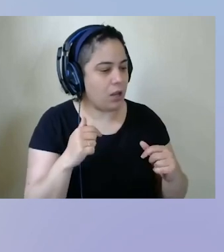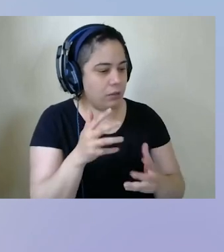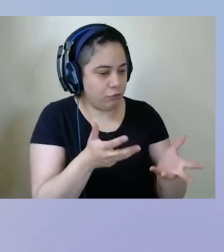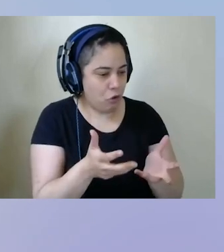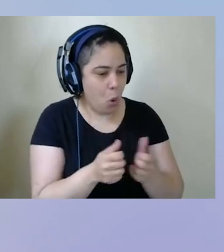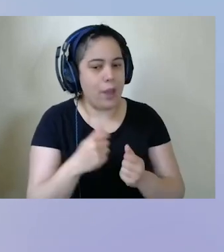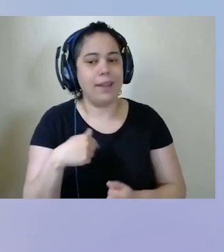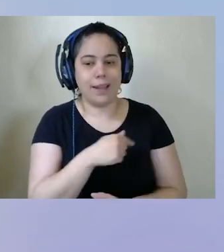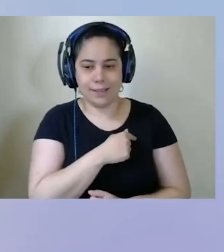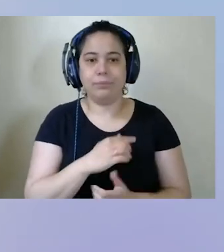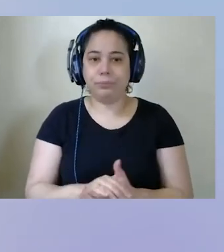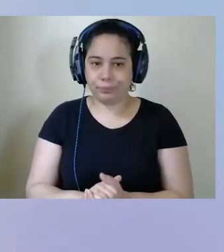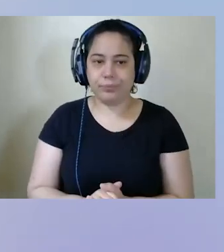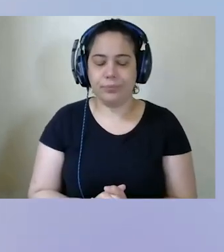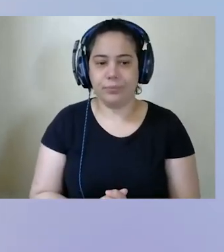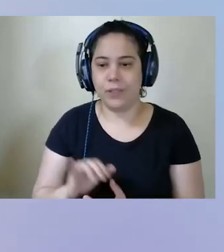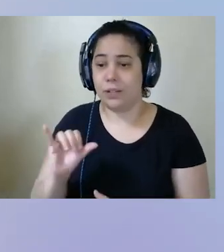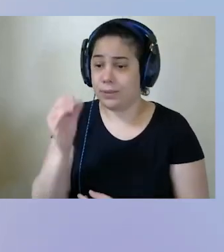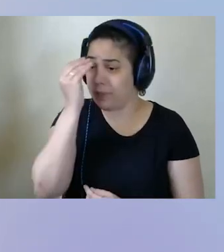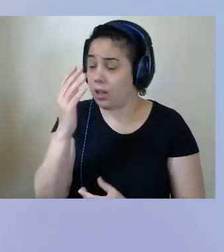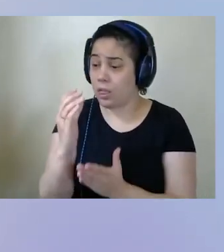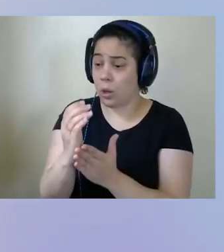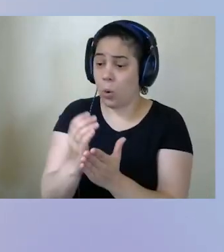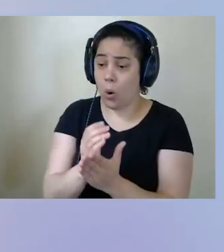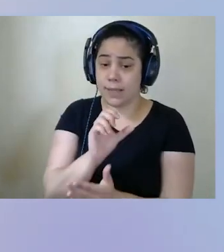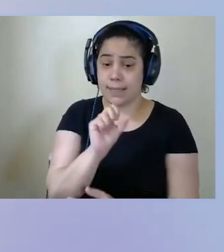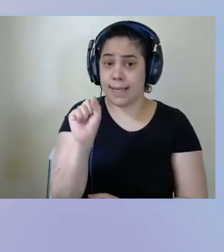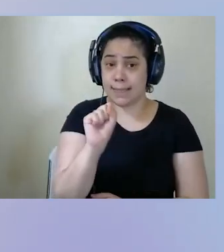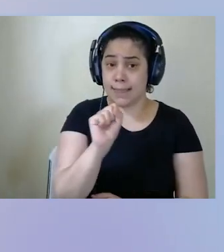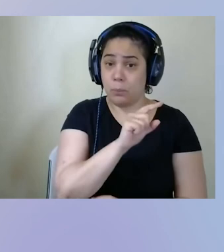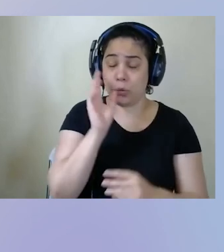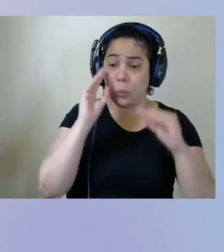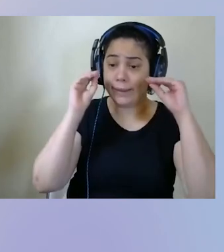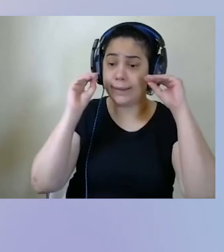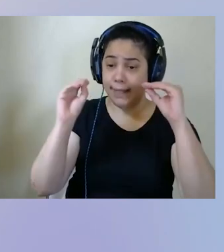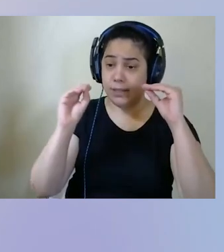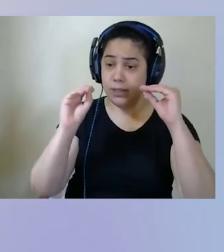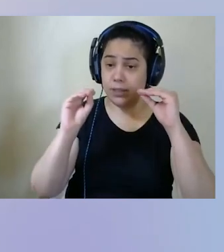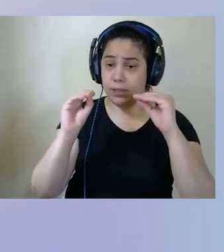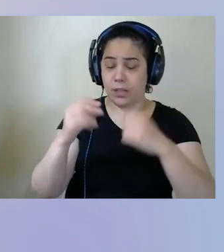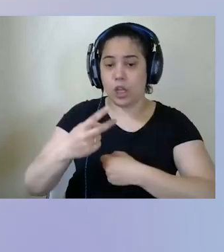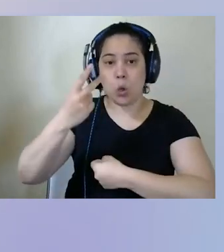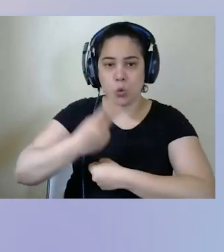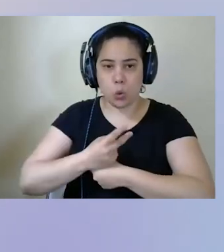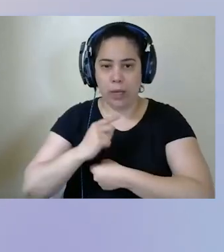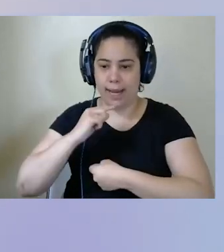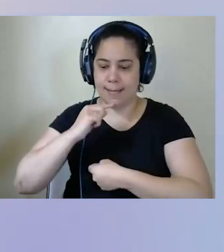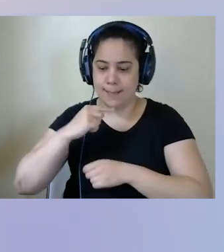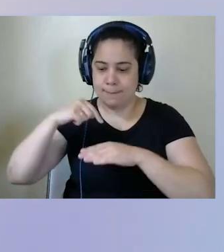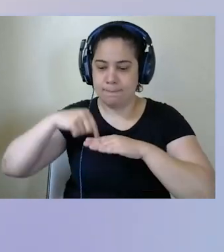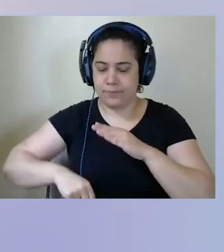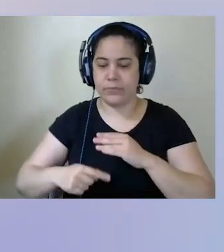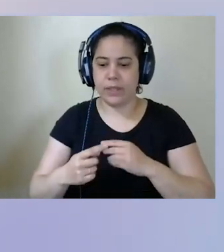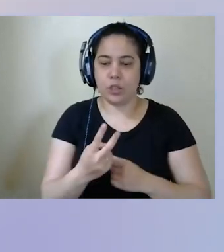And once again, the course that Sebern is going to be doing is a two-day intensive. It's two half